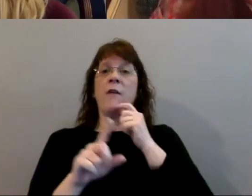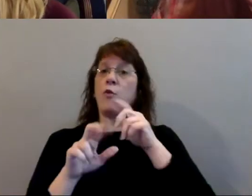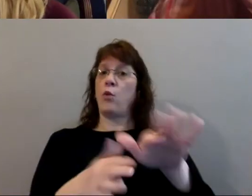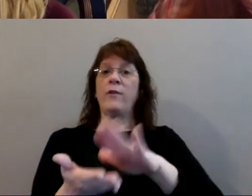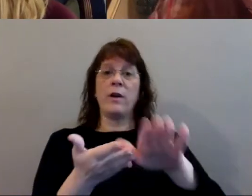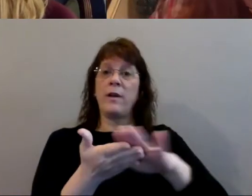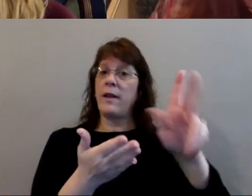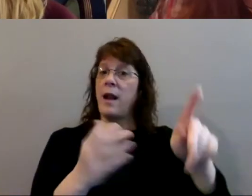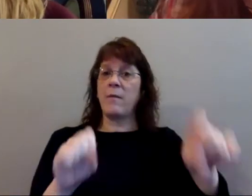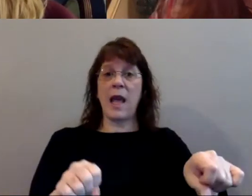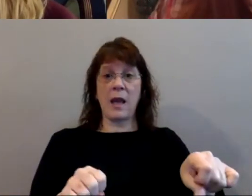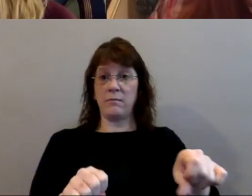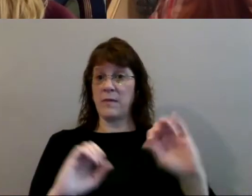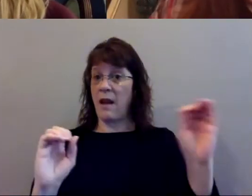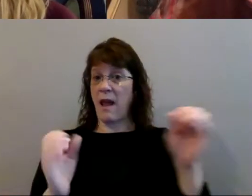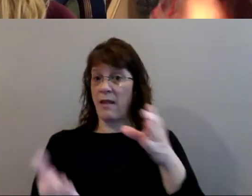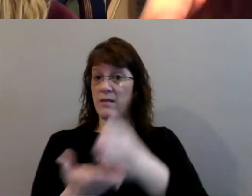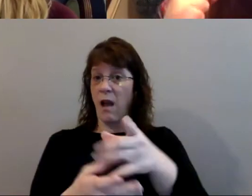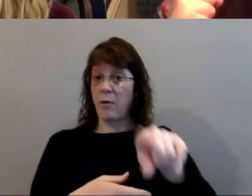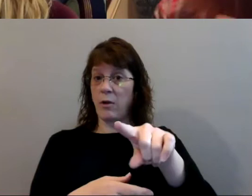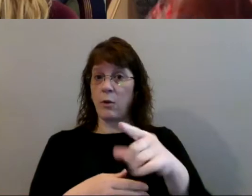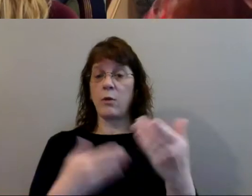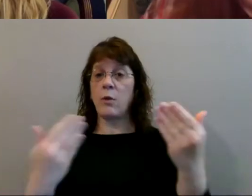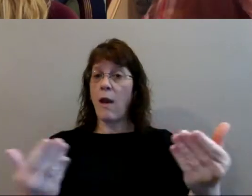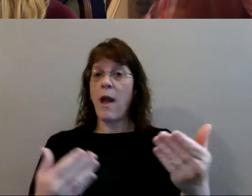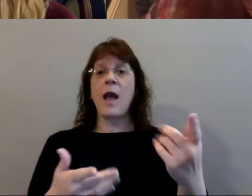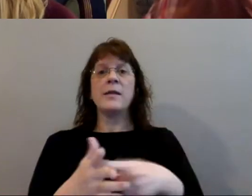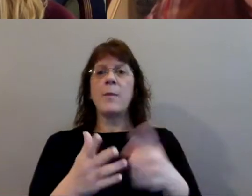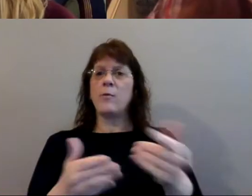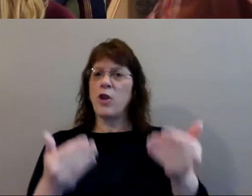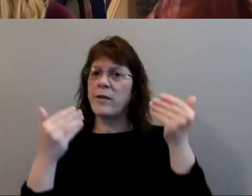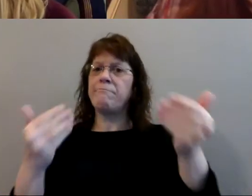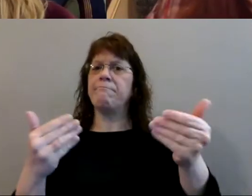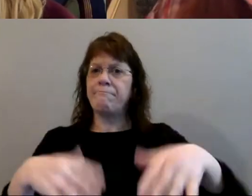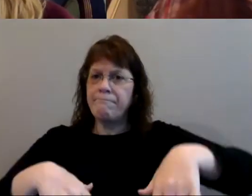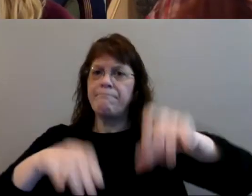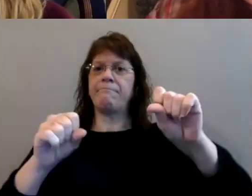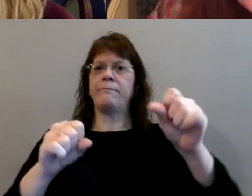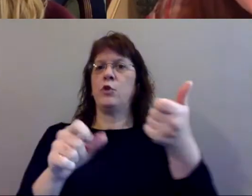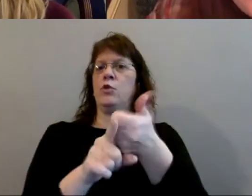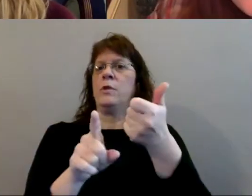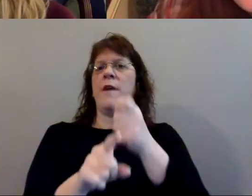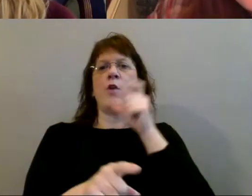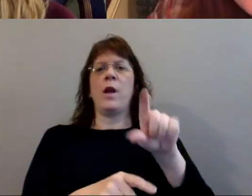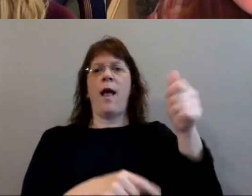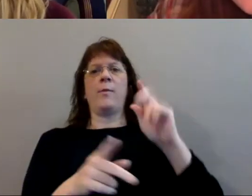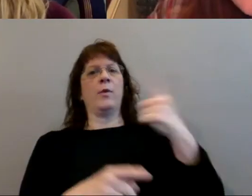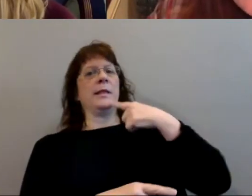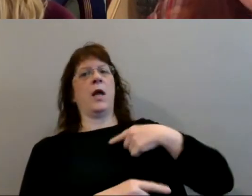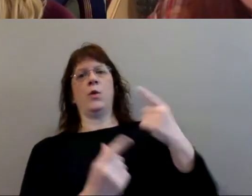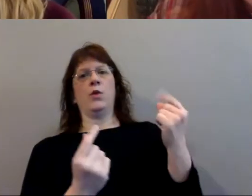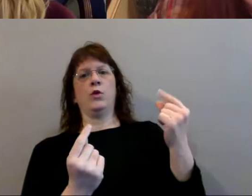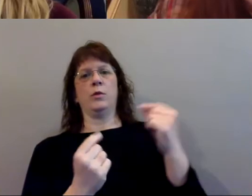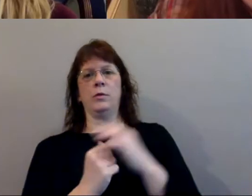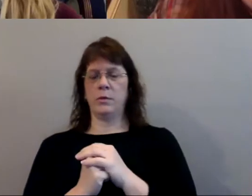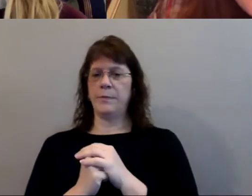that. Yeah. Sometimes you just got to take initiative and do the thing yourself. You don't need someone to tell you what to do. Yeah. The trash tag was pretty